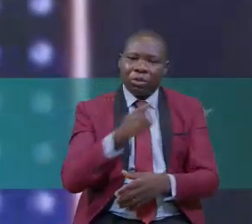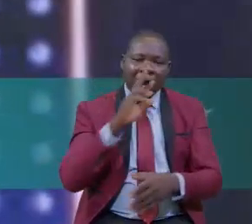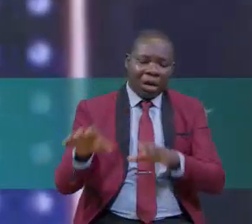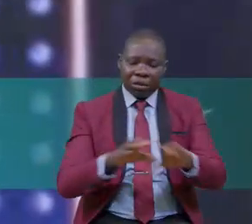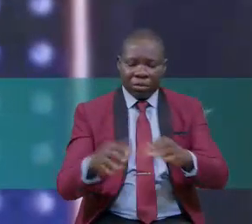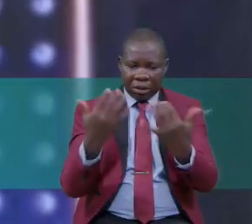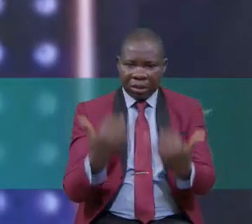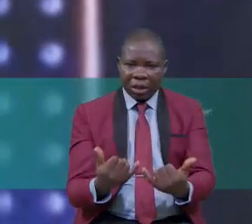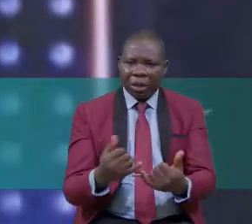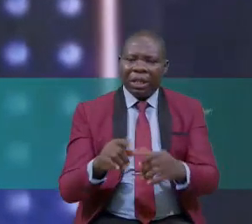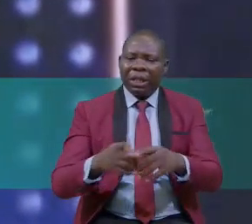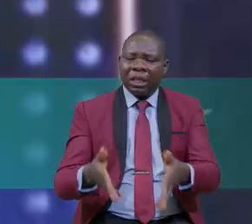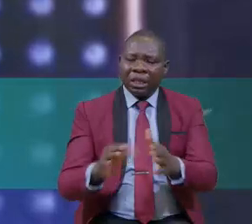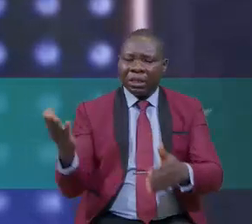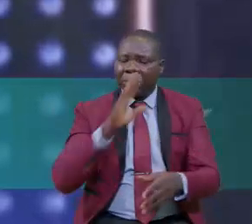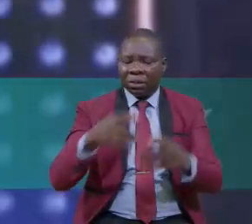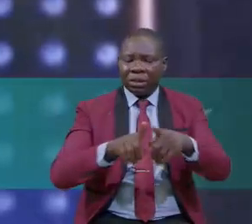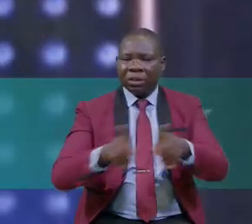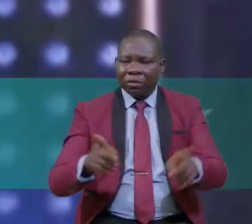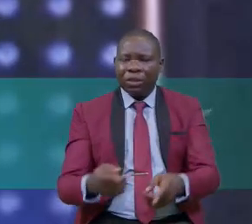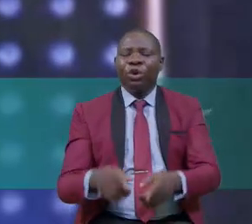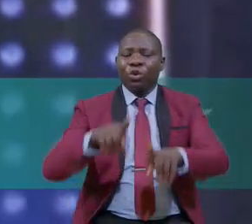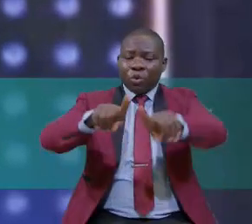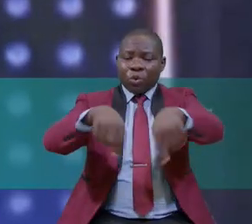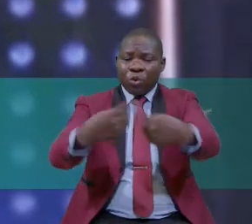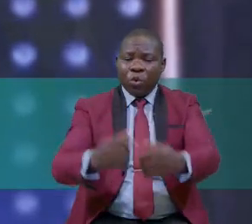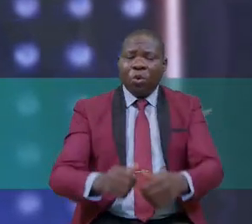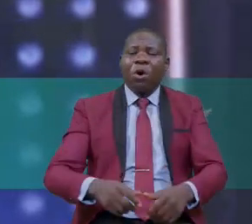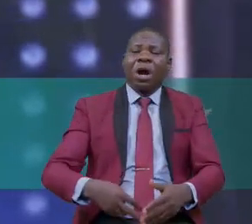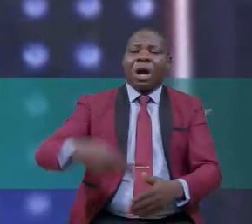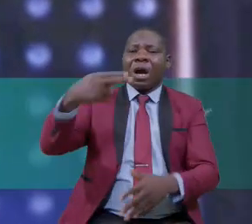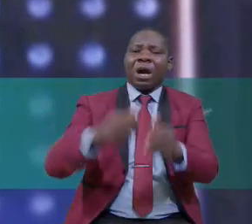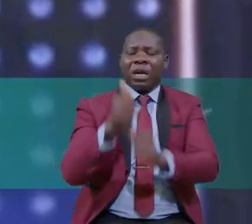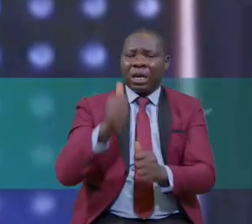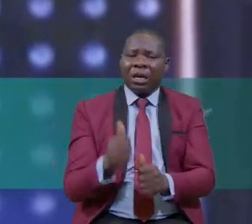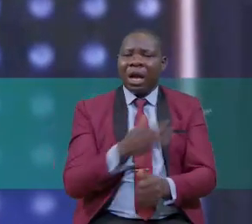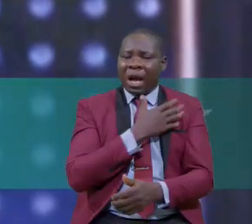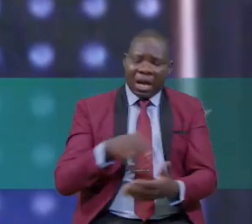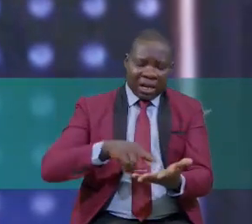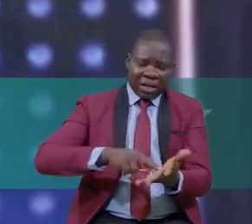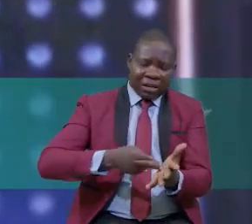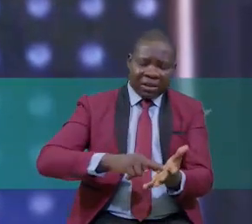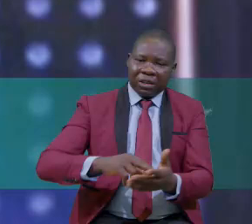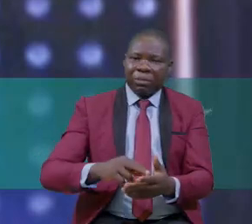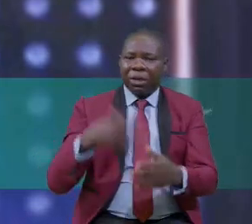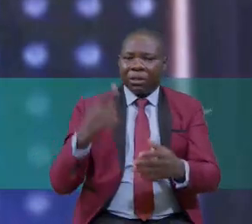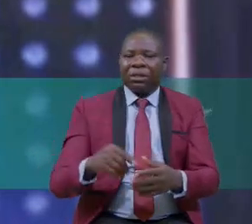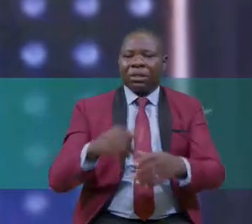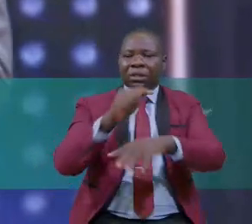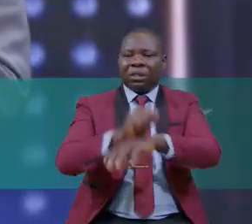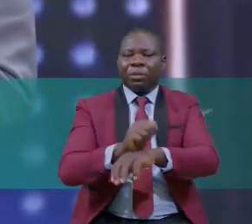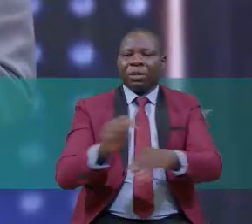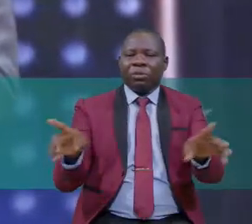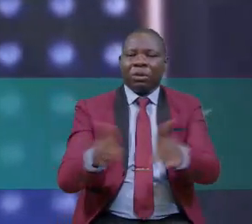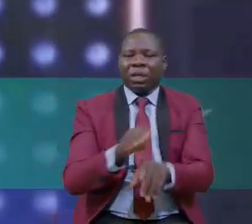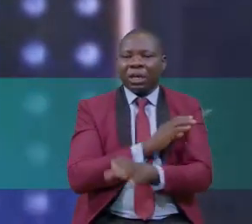And go farther than you have ever gone. And repair the tabernacle like Christ.